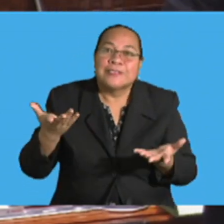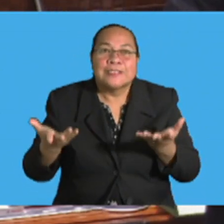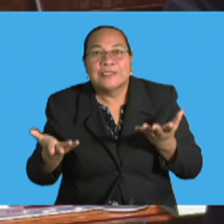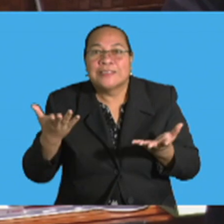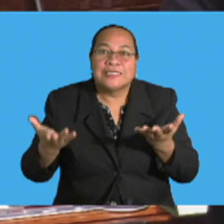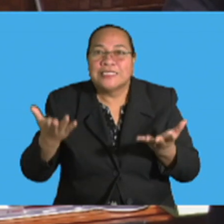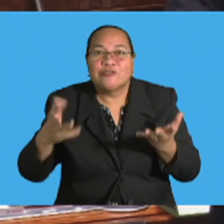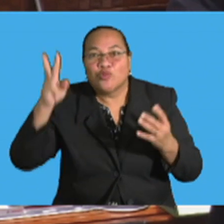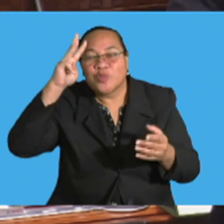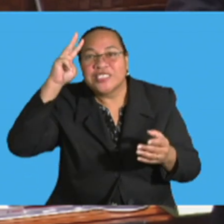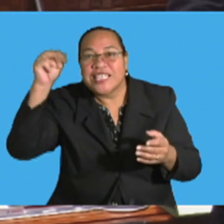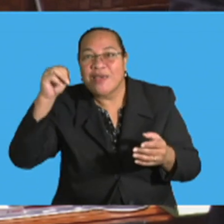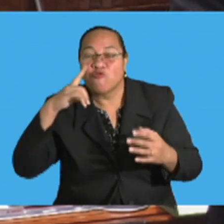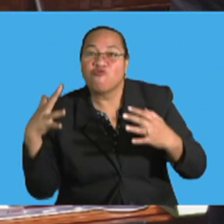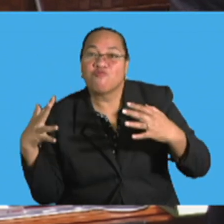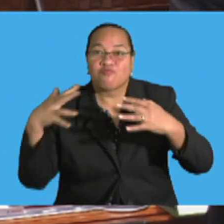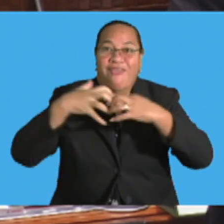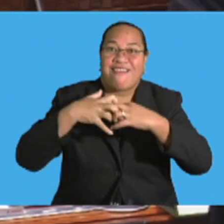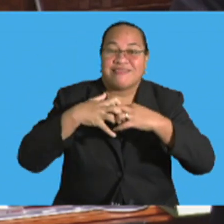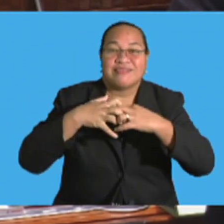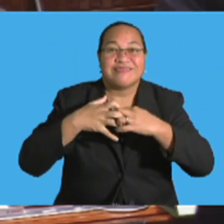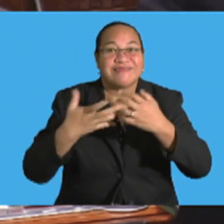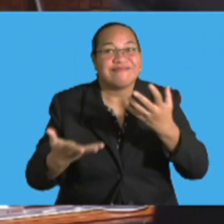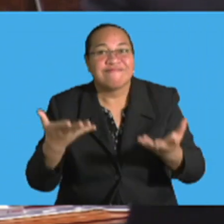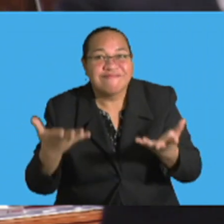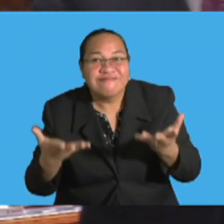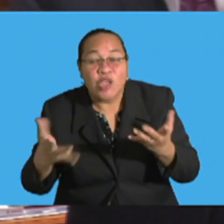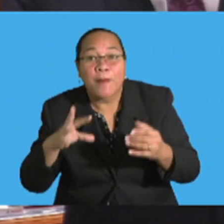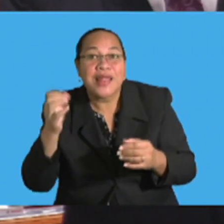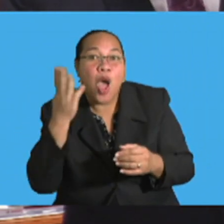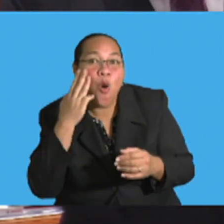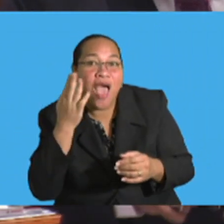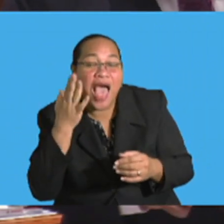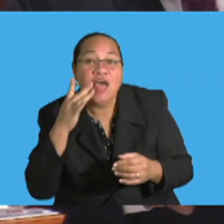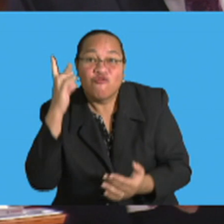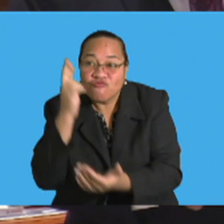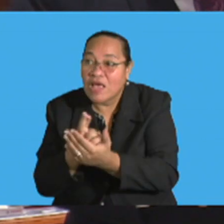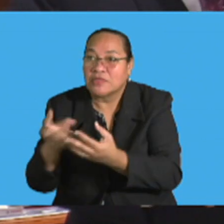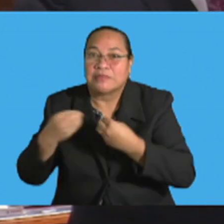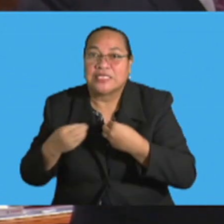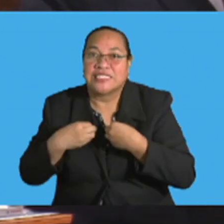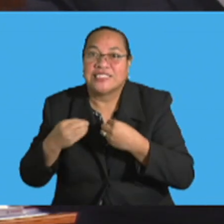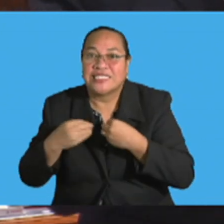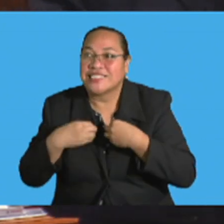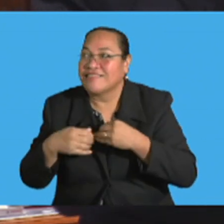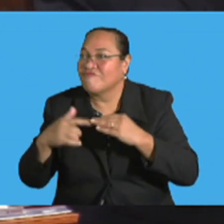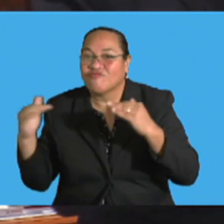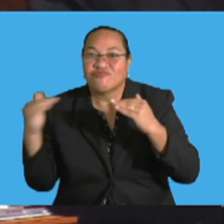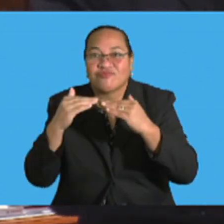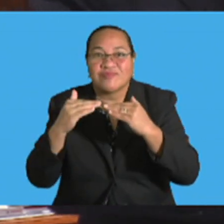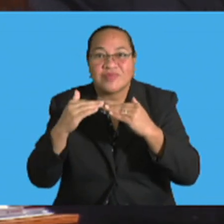astute. You have to be commercially astute. You have to be aware of the commercial realities. Limited